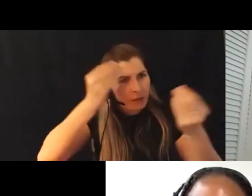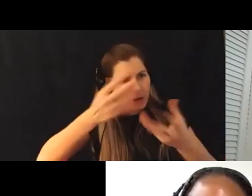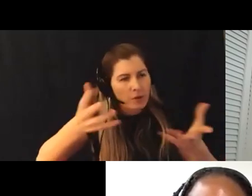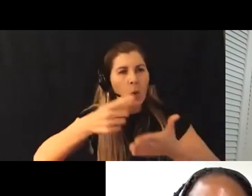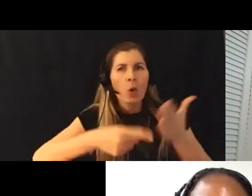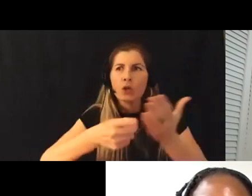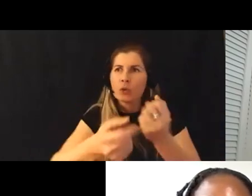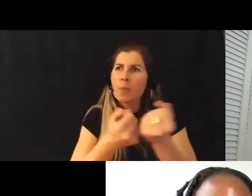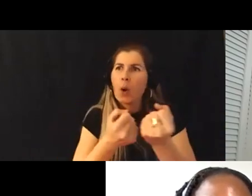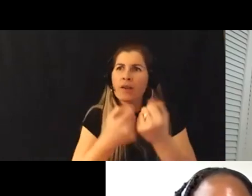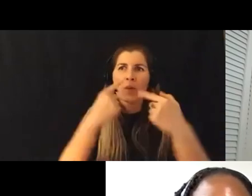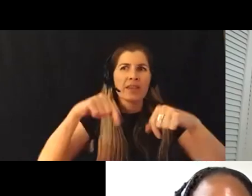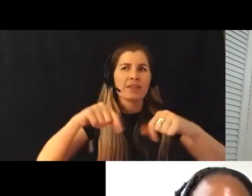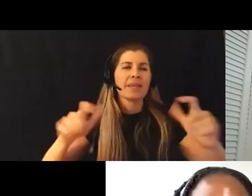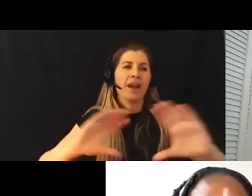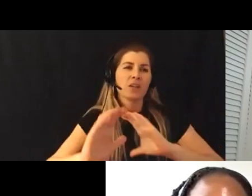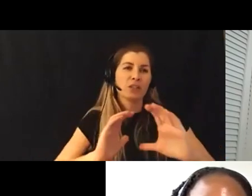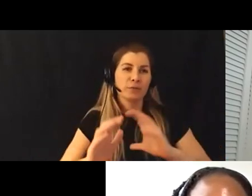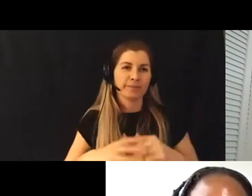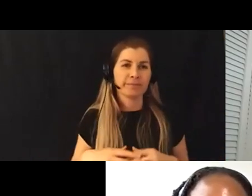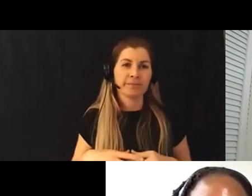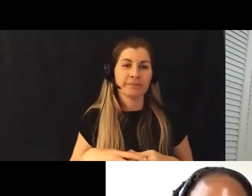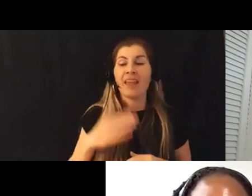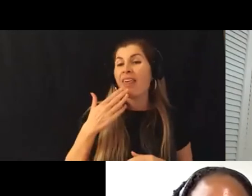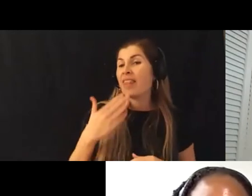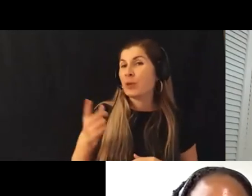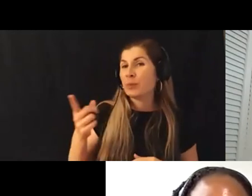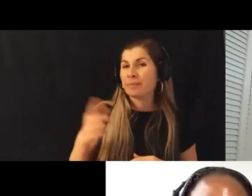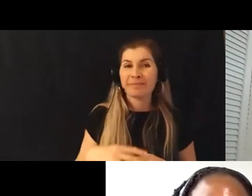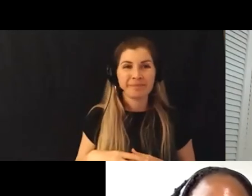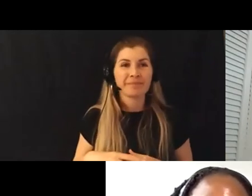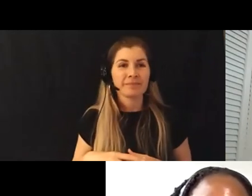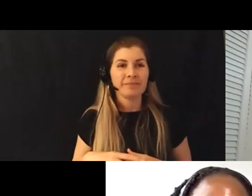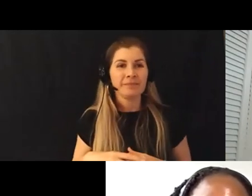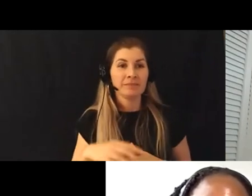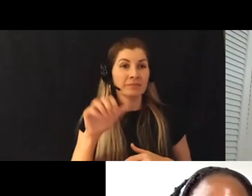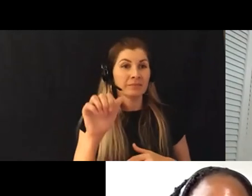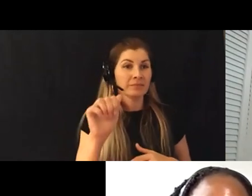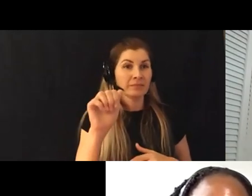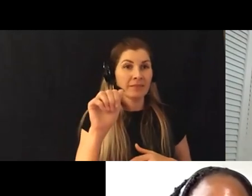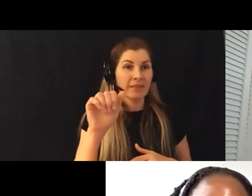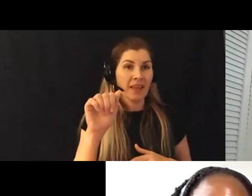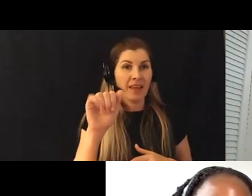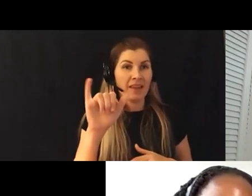bigger conversation. Thank you, Miko. Ayanna, you want to go next?